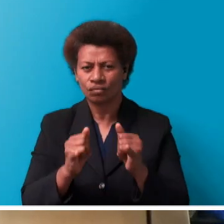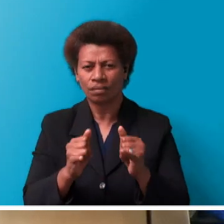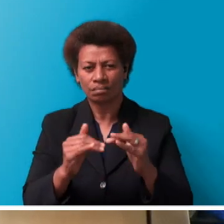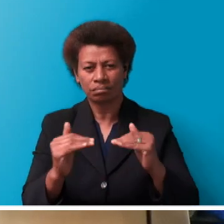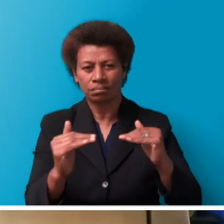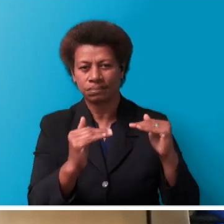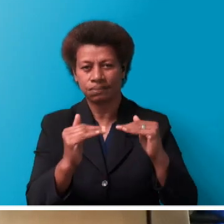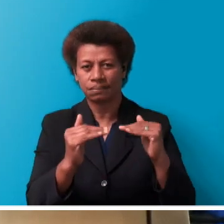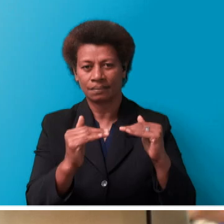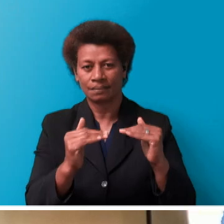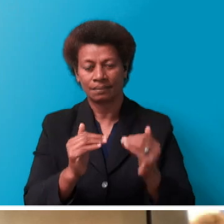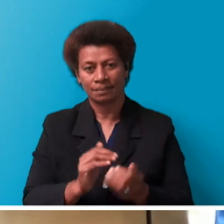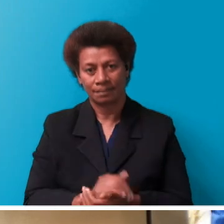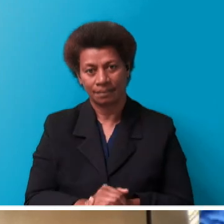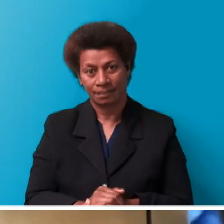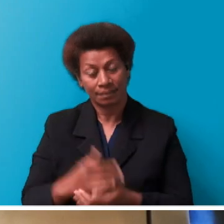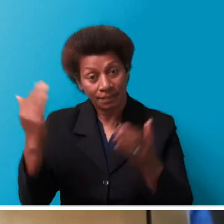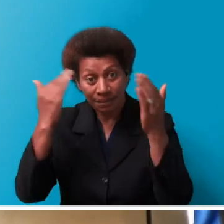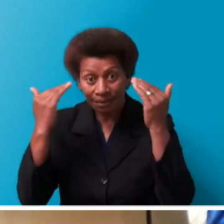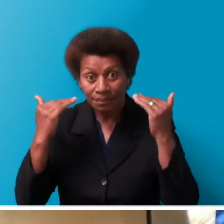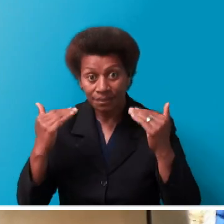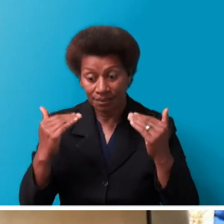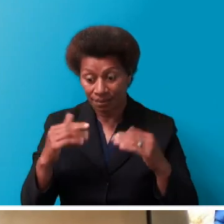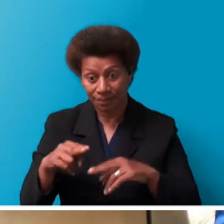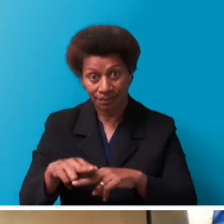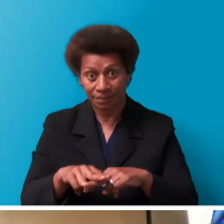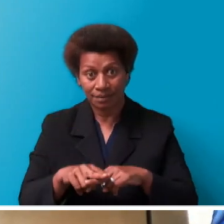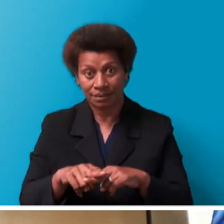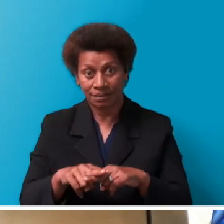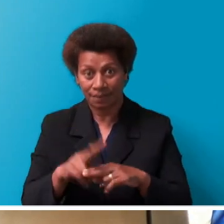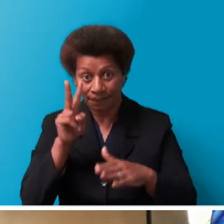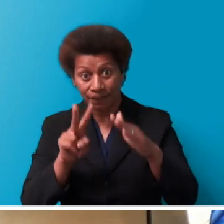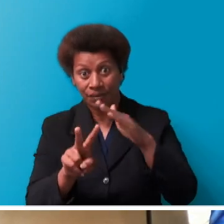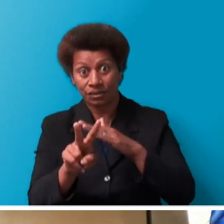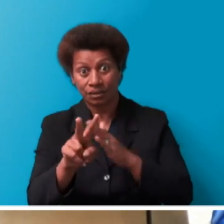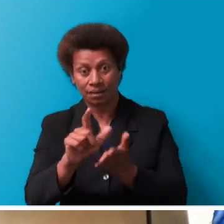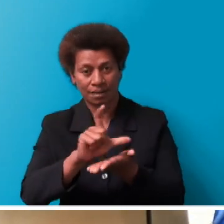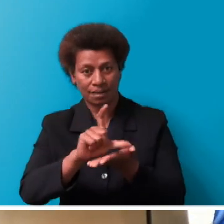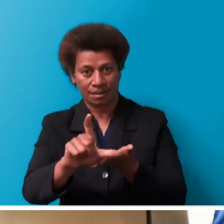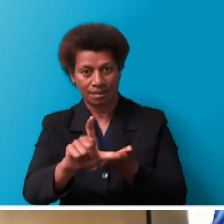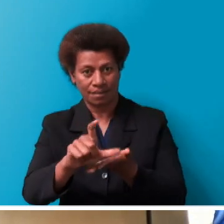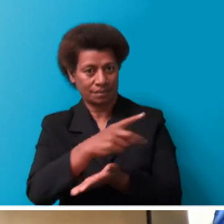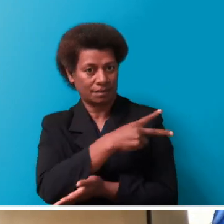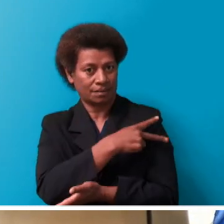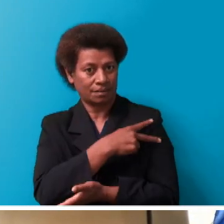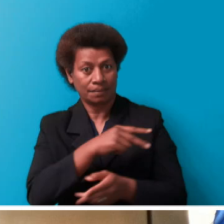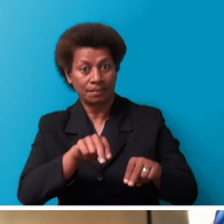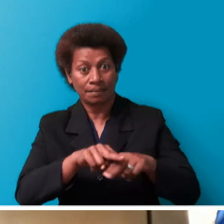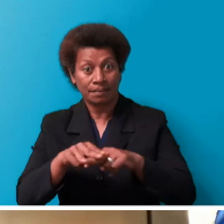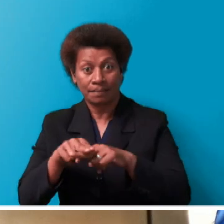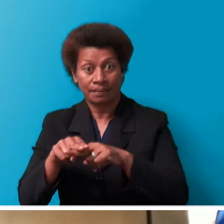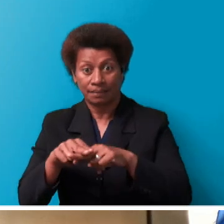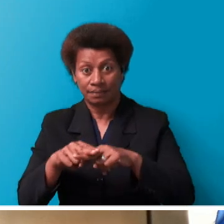Mr. Speaker, our vision for Fiji's security is clear. It is about building a nation